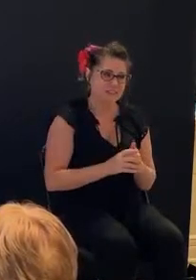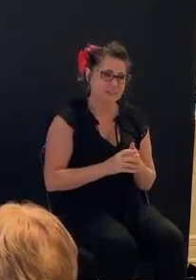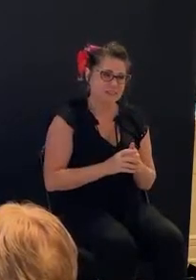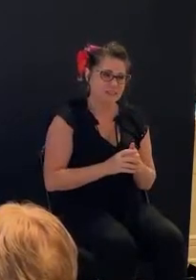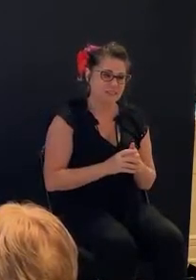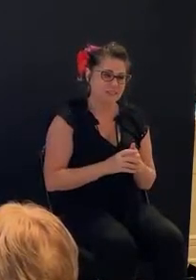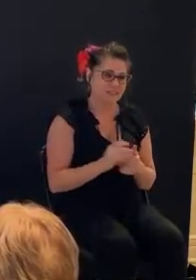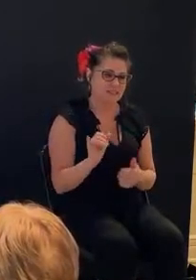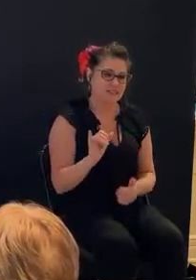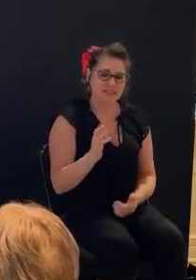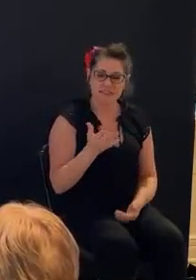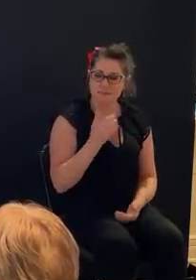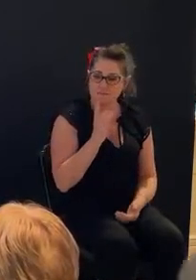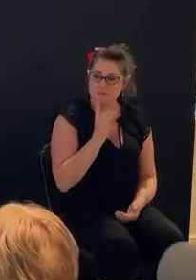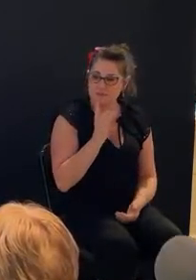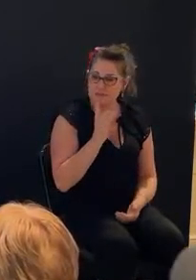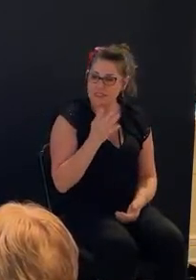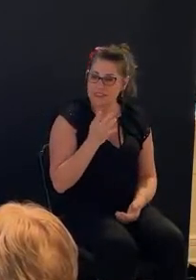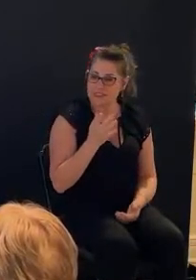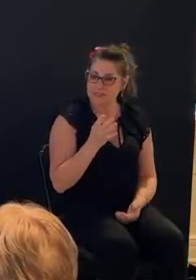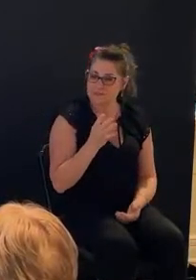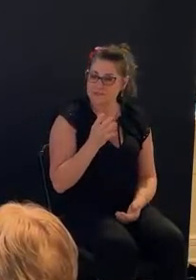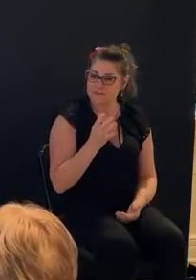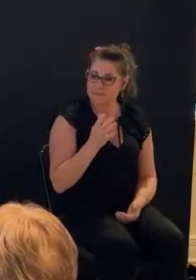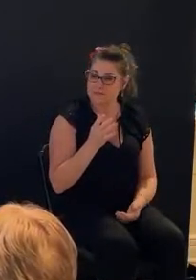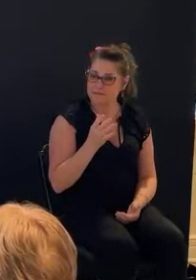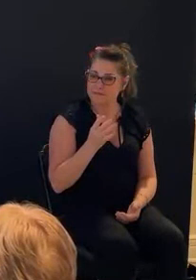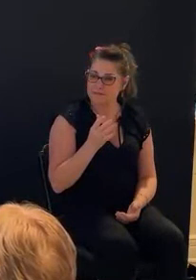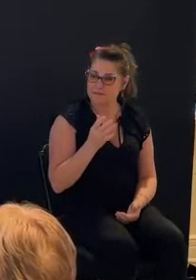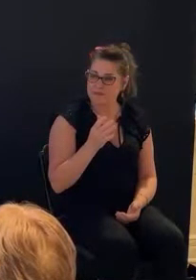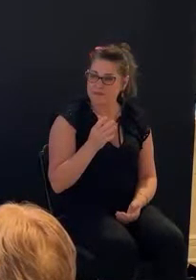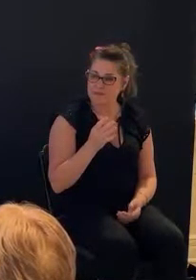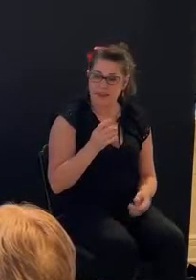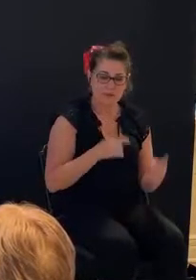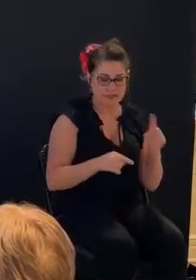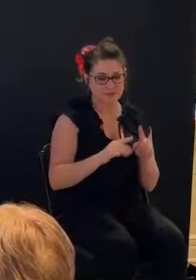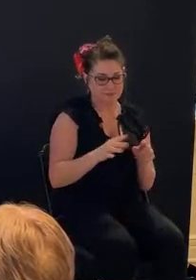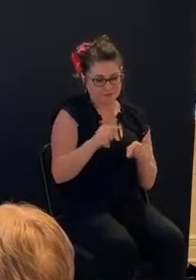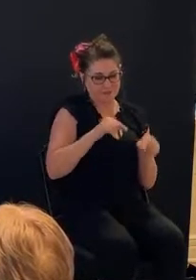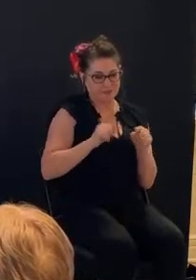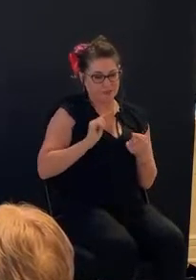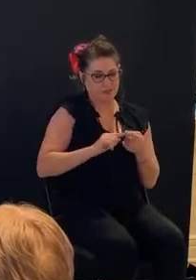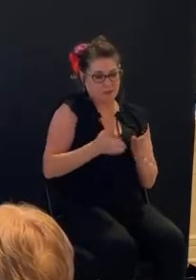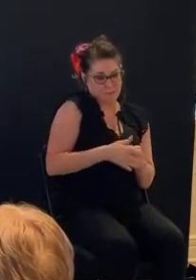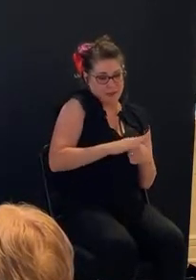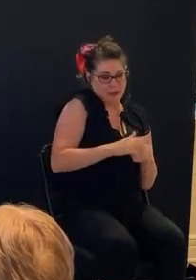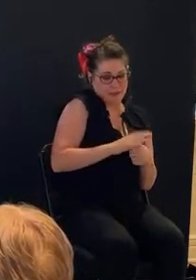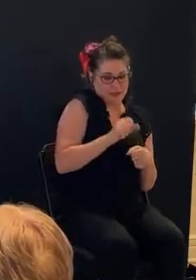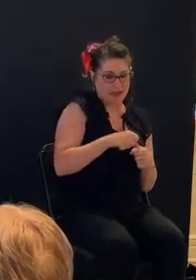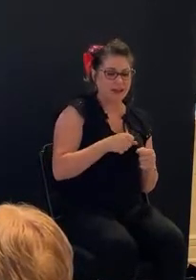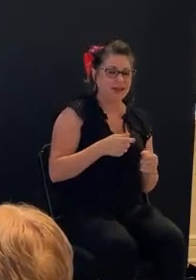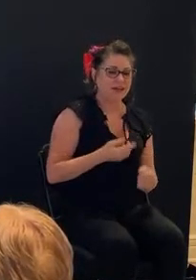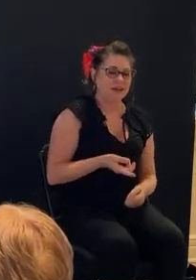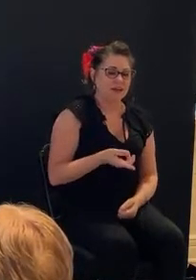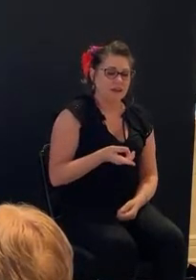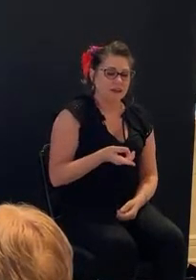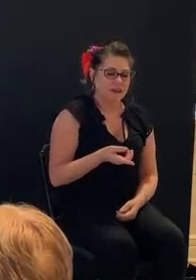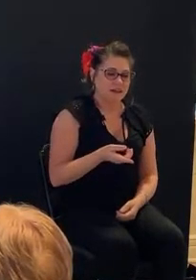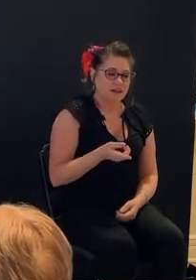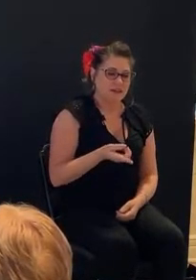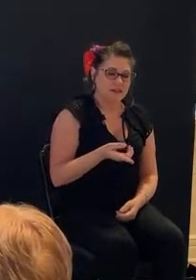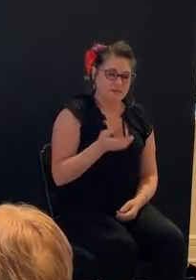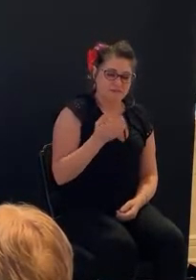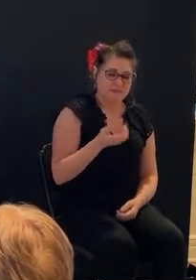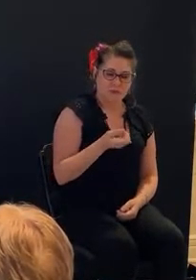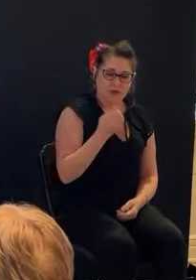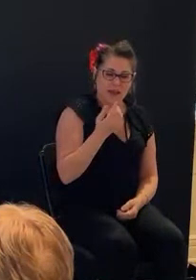sense of, especially, I guess, to return a little bit to the pandemic, there was this real urgency